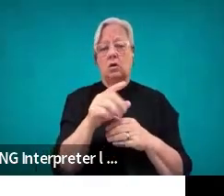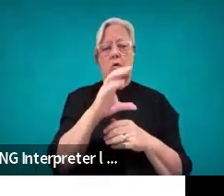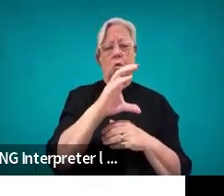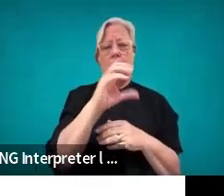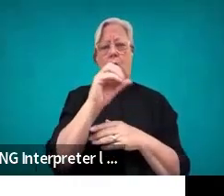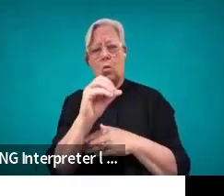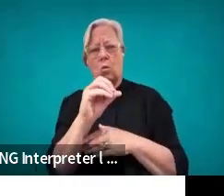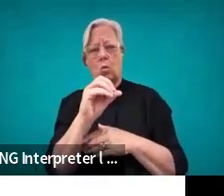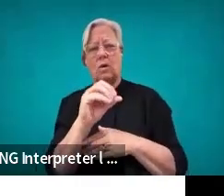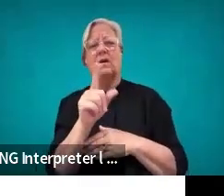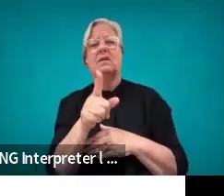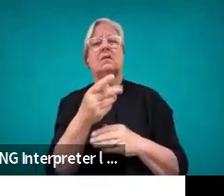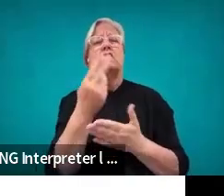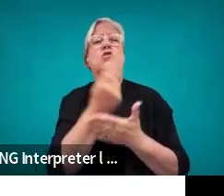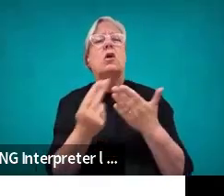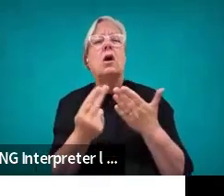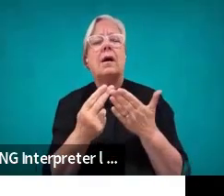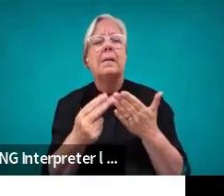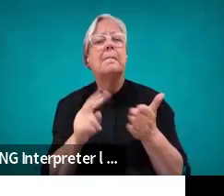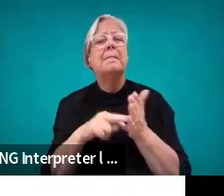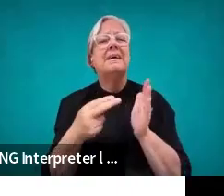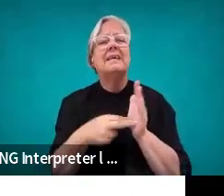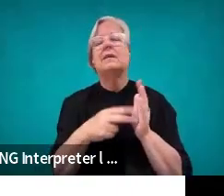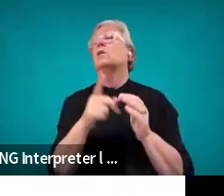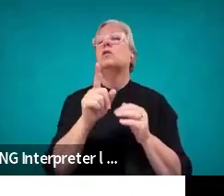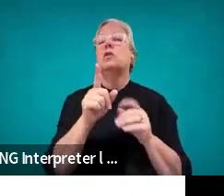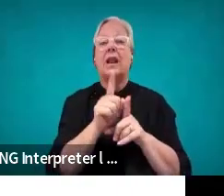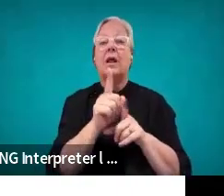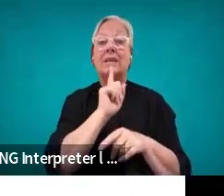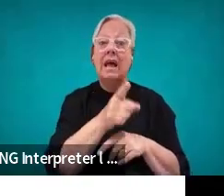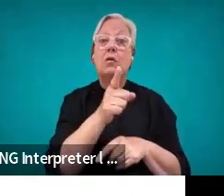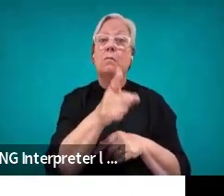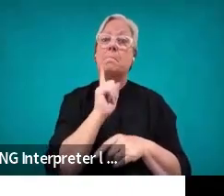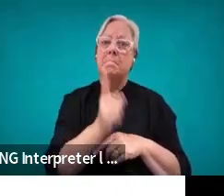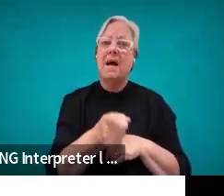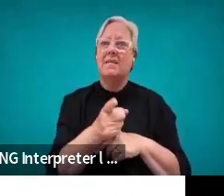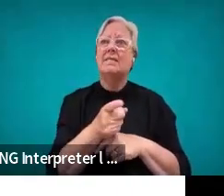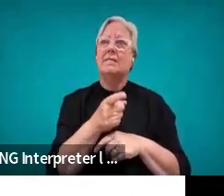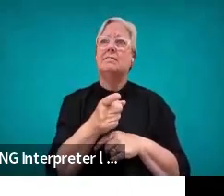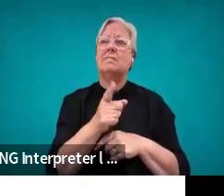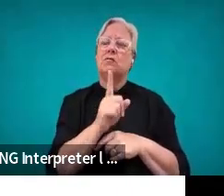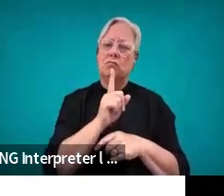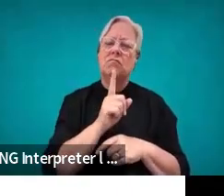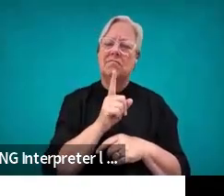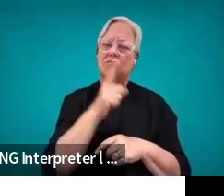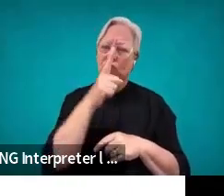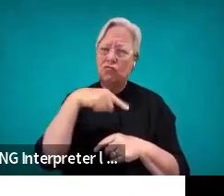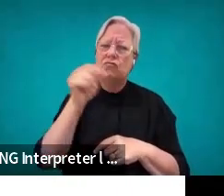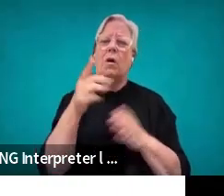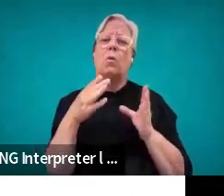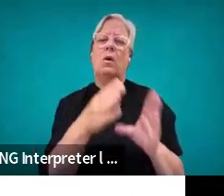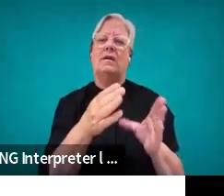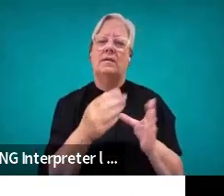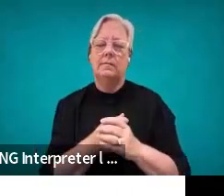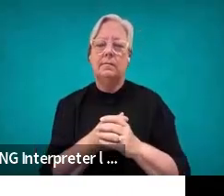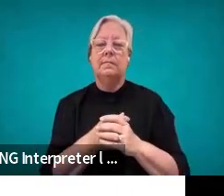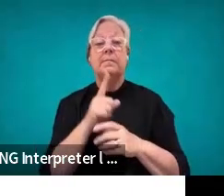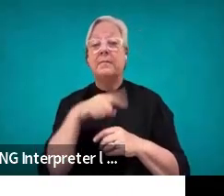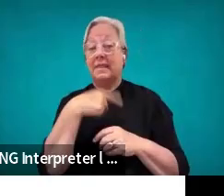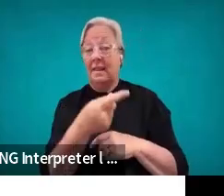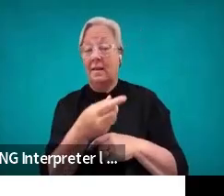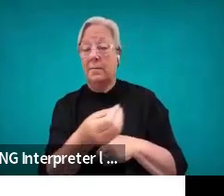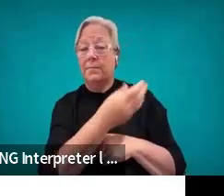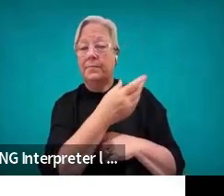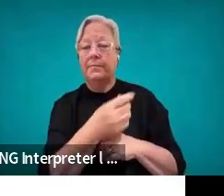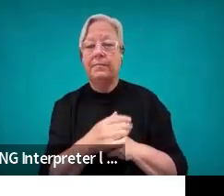mean co-design. And we actually don't just say the right words, we actually do it the right way as well. Next slide, please. These are some of the